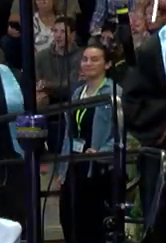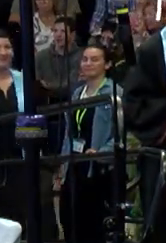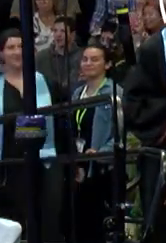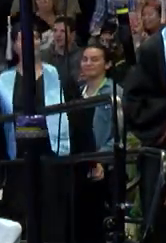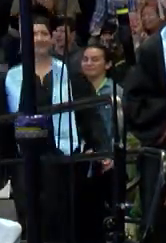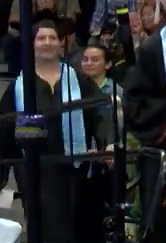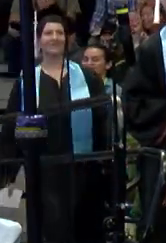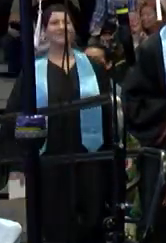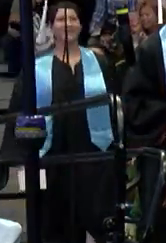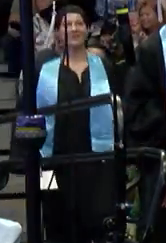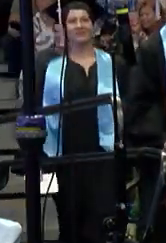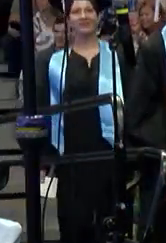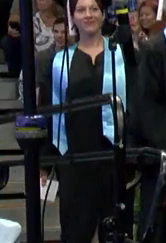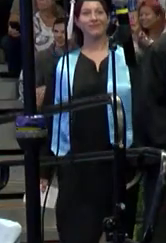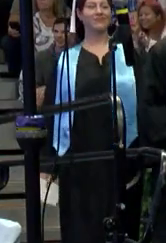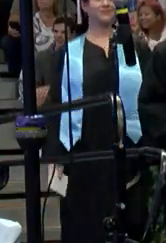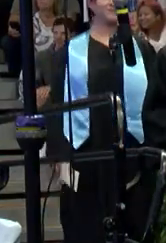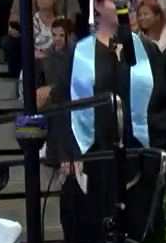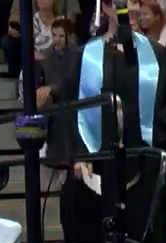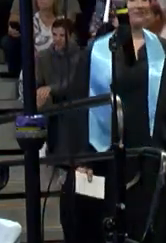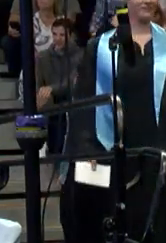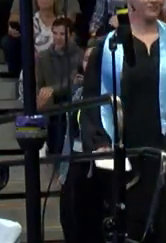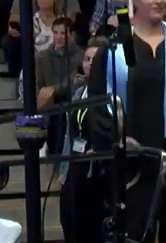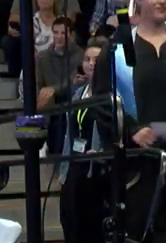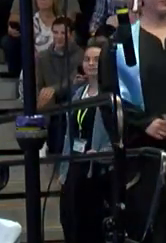Annika Stenberg.